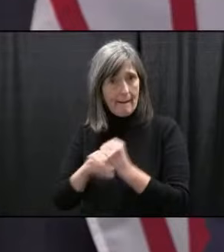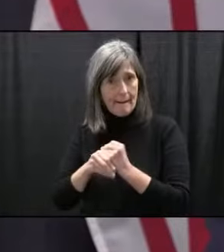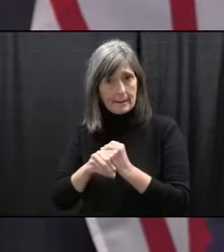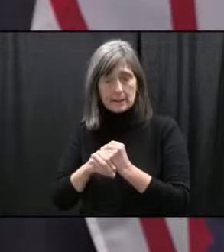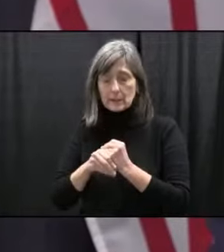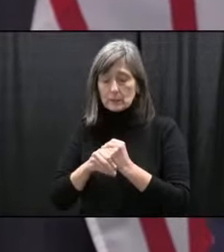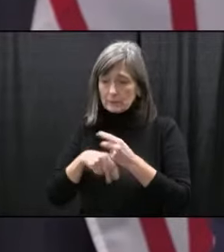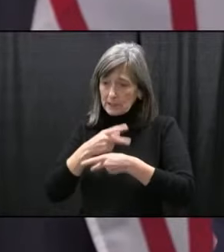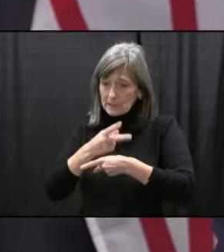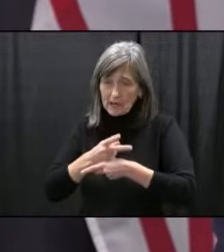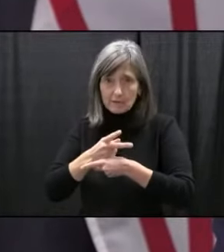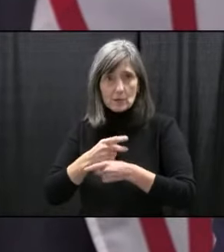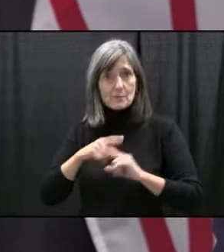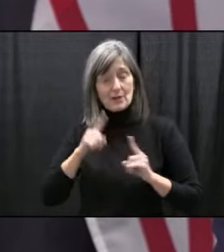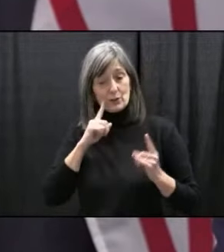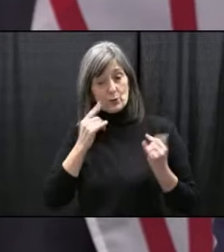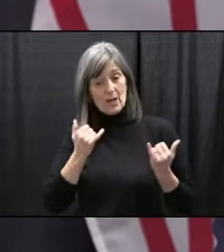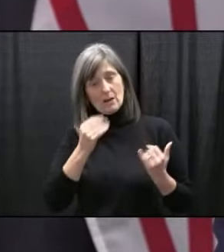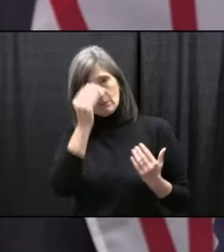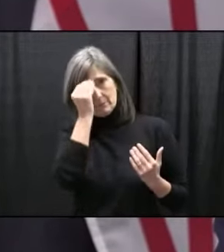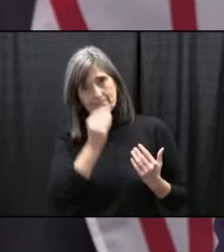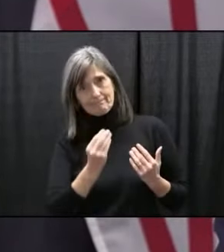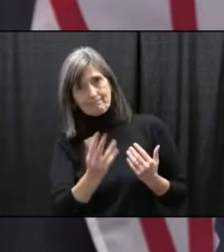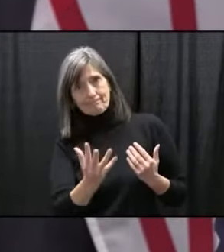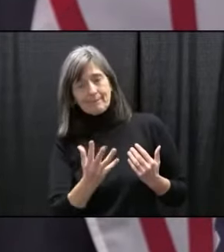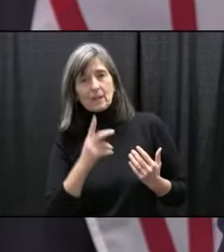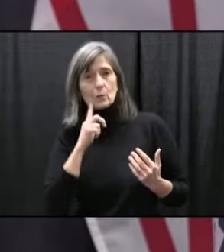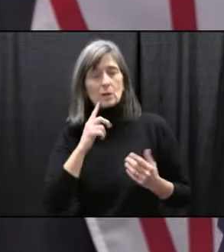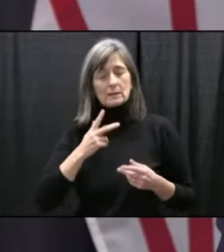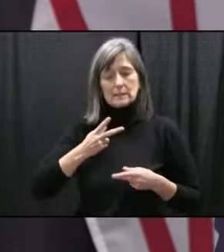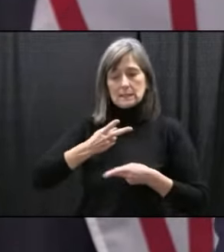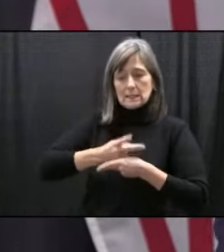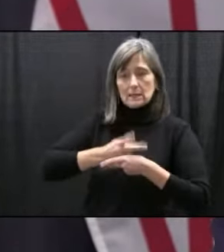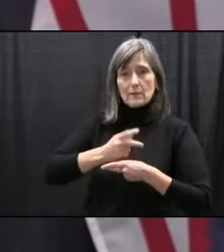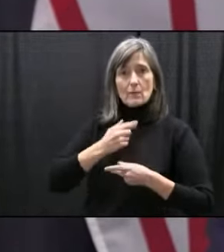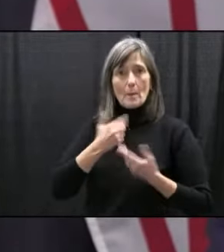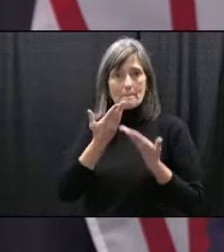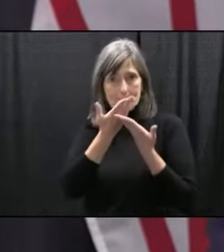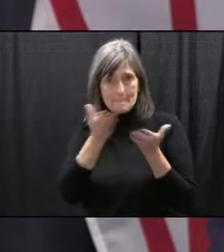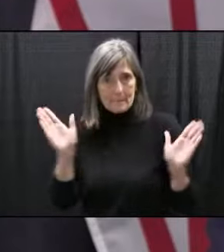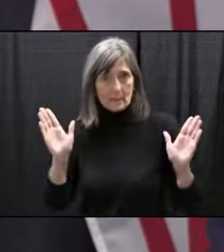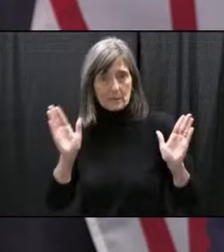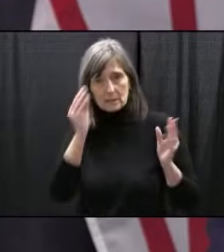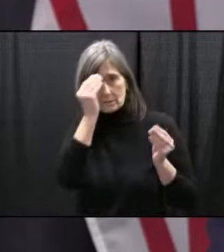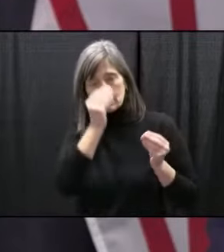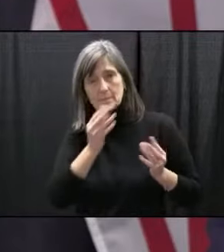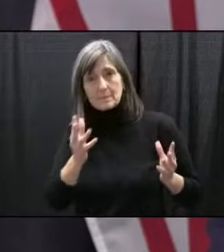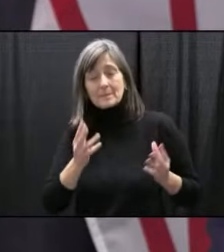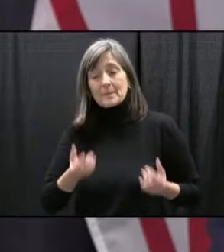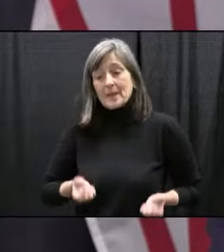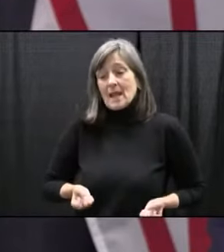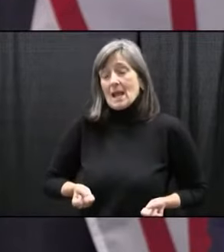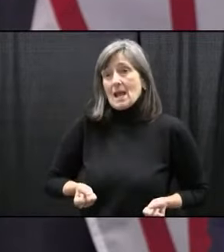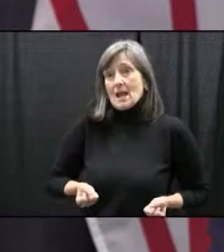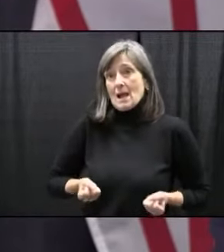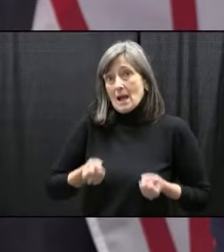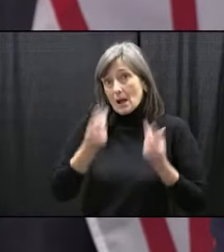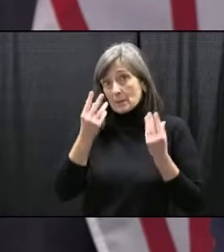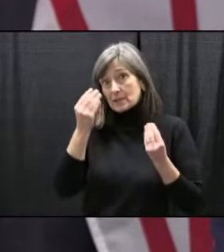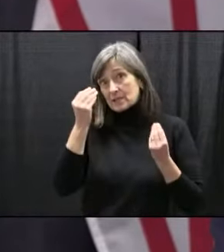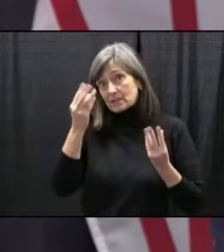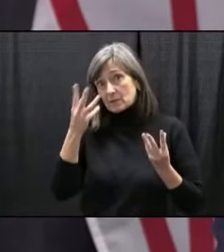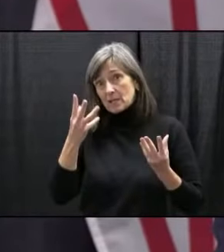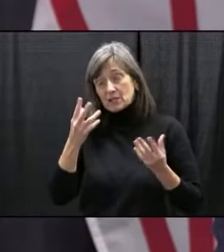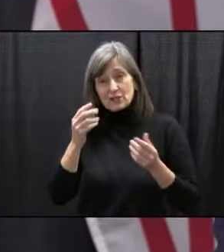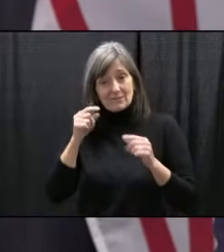We thought that this disclosure today was out of abundance of caution for public disclosure. The exact quantum is still